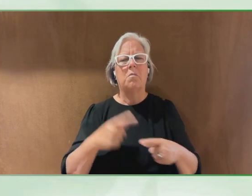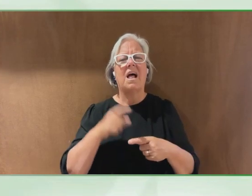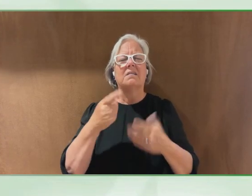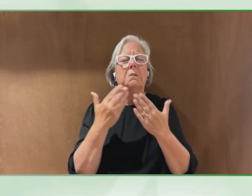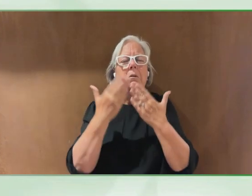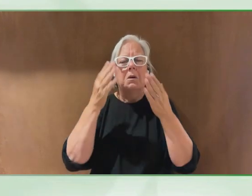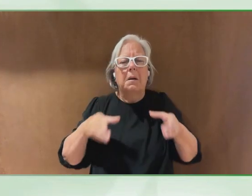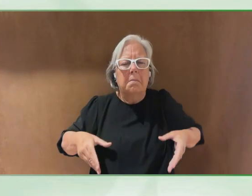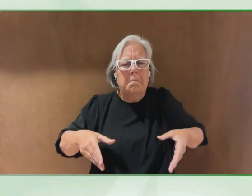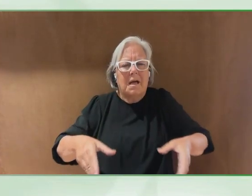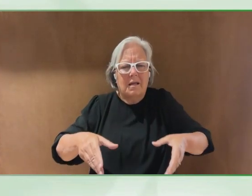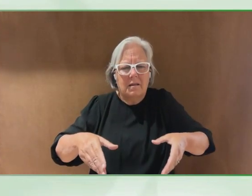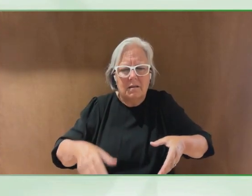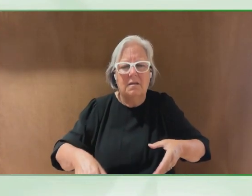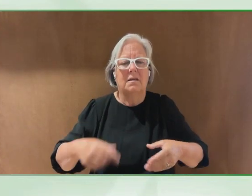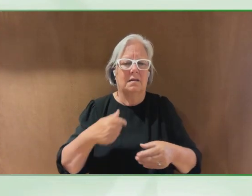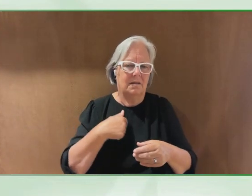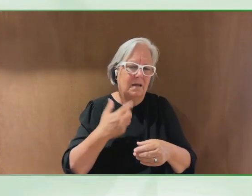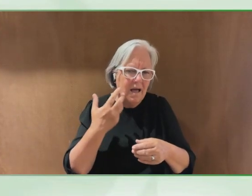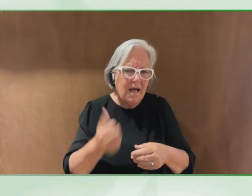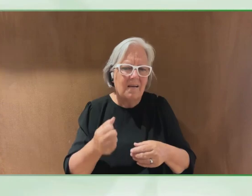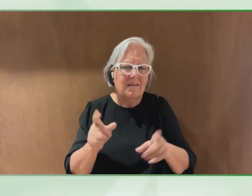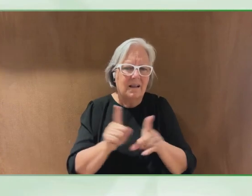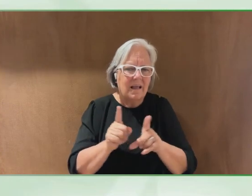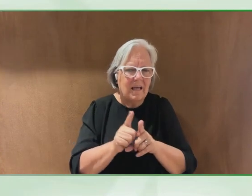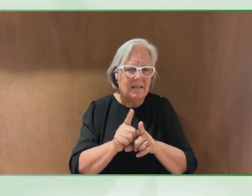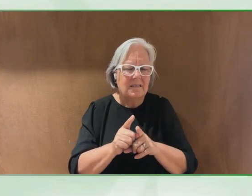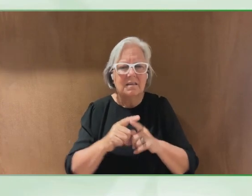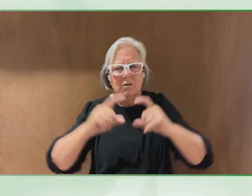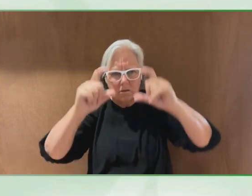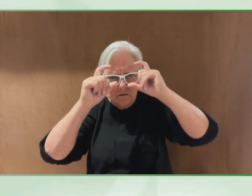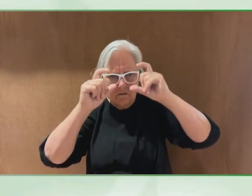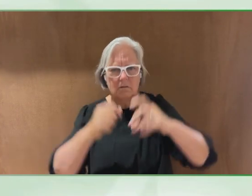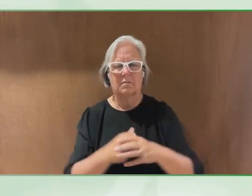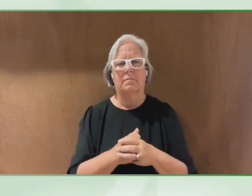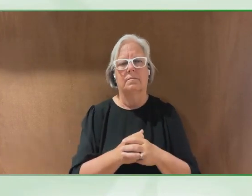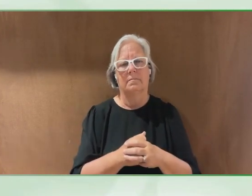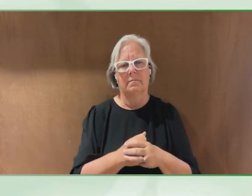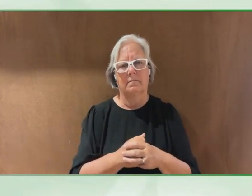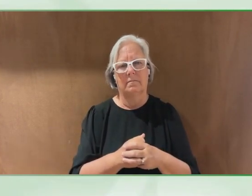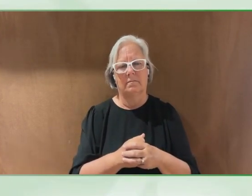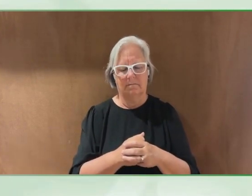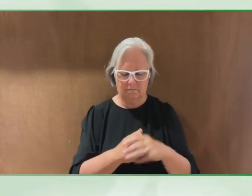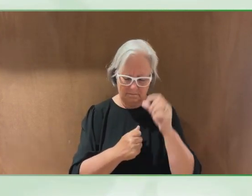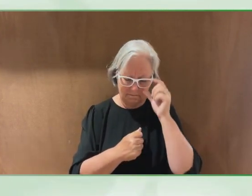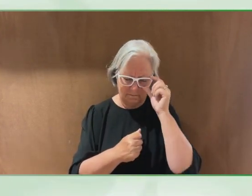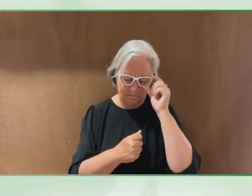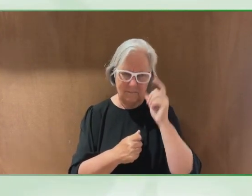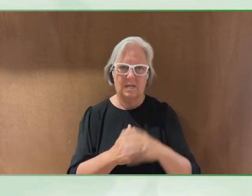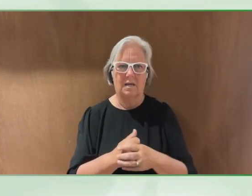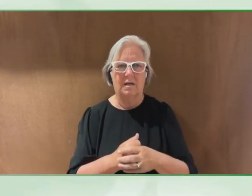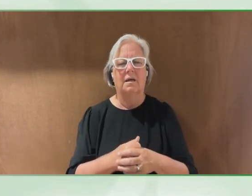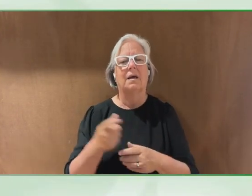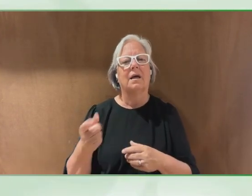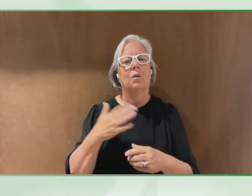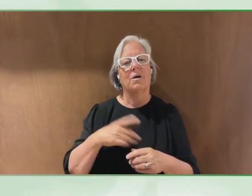on neurodivergence and other disabilities. I think by doing this, the employer will be able to understand and support the individual